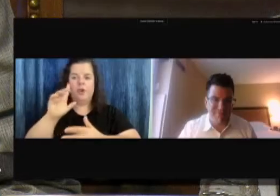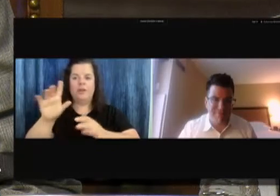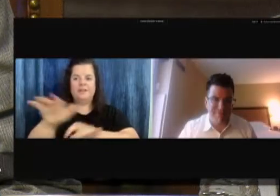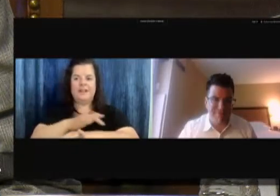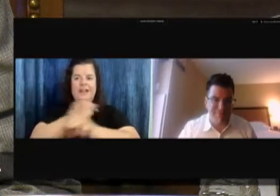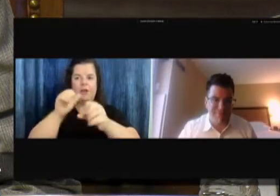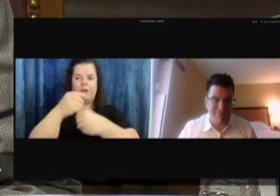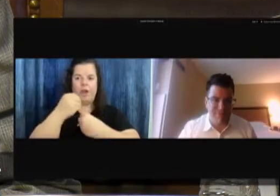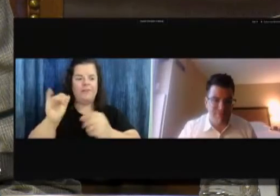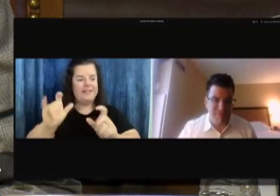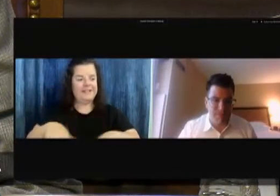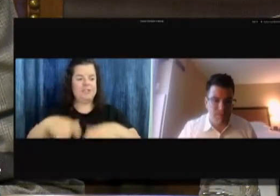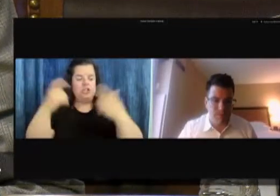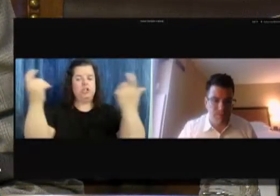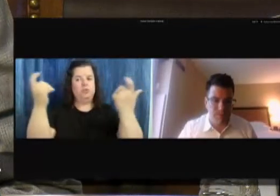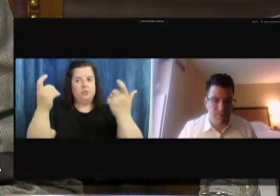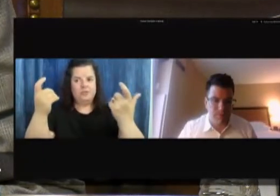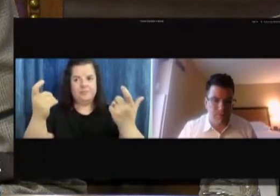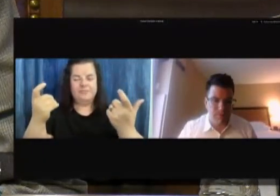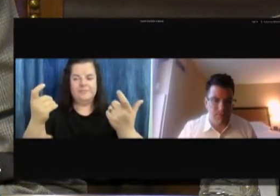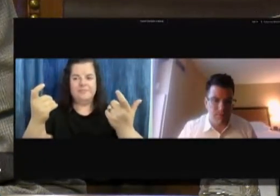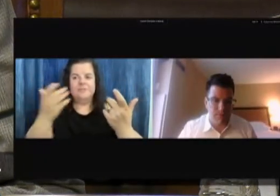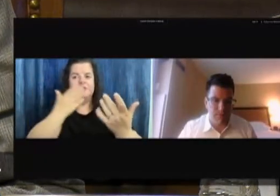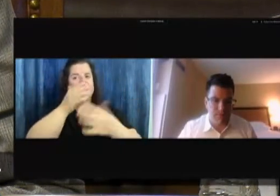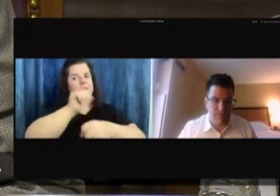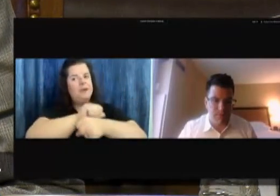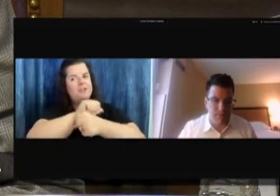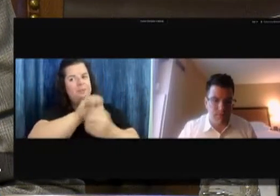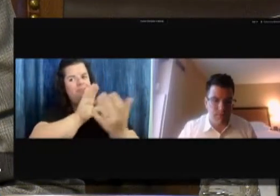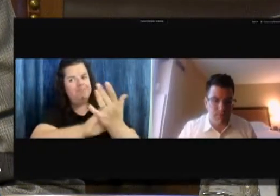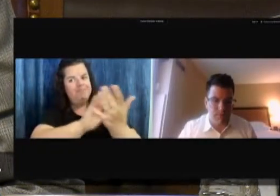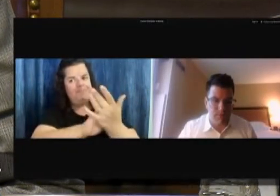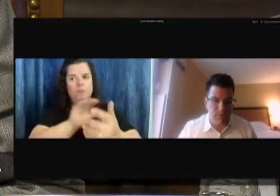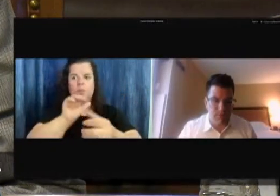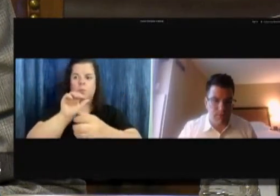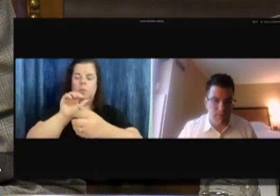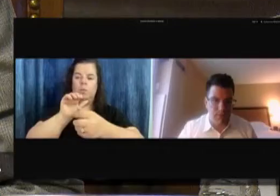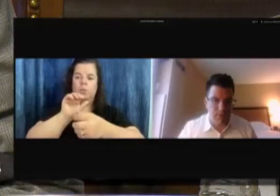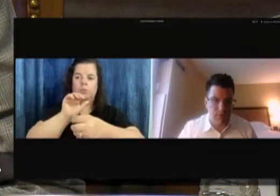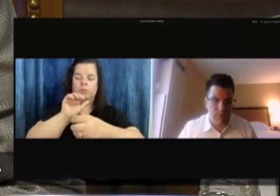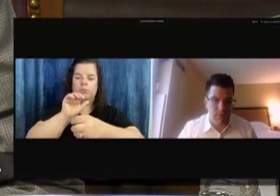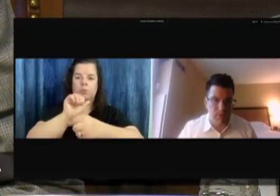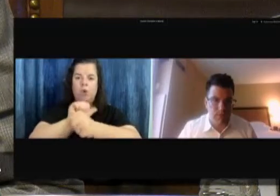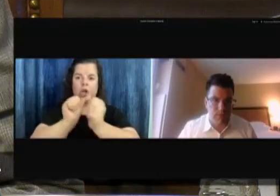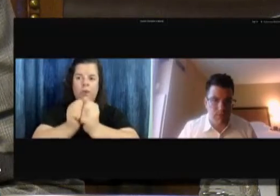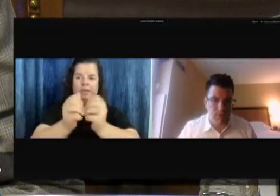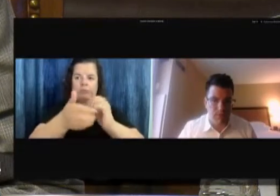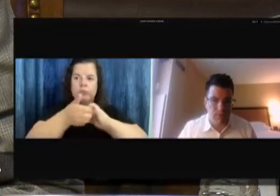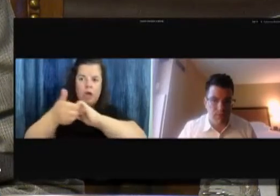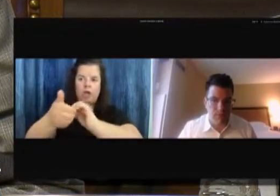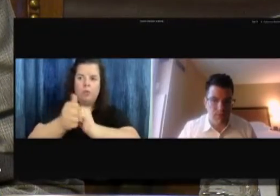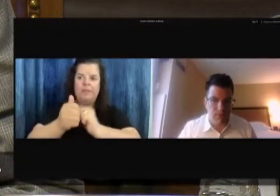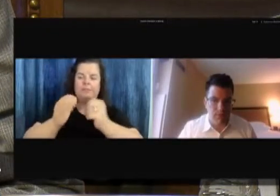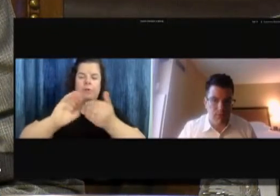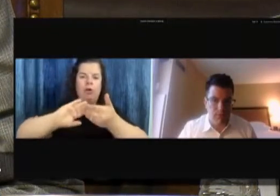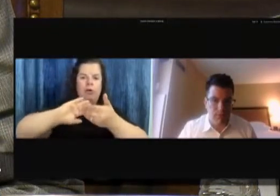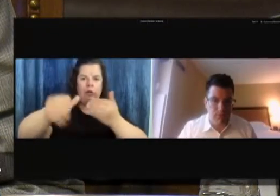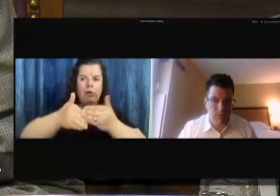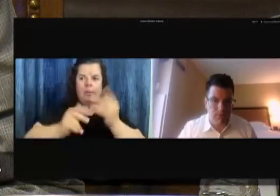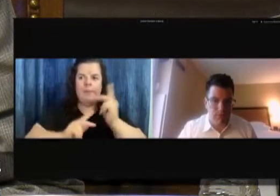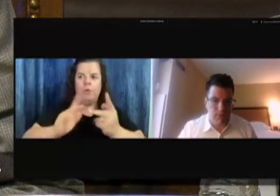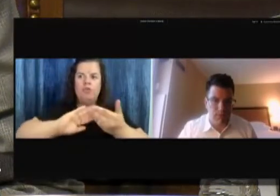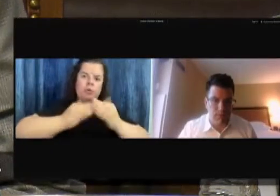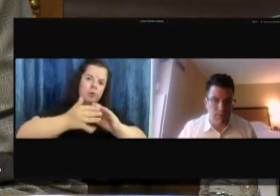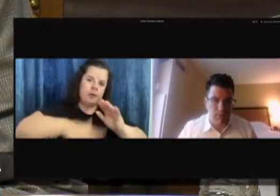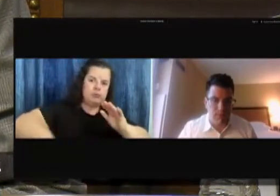So well done in working with the community and stakeholders and all partners to get to this point.